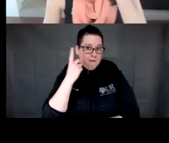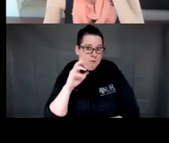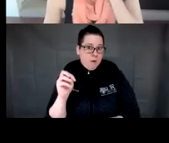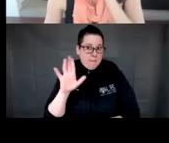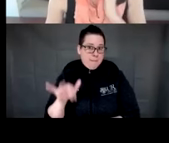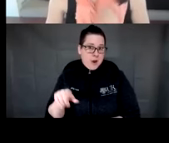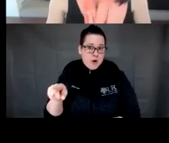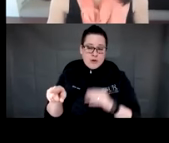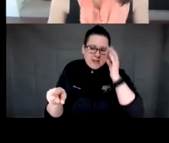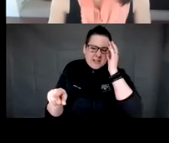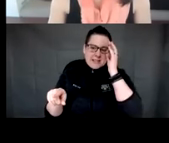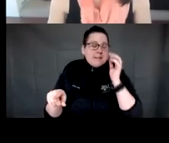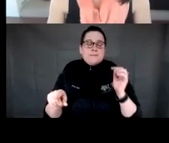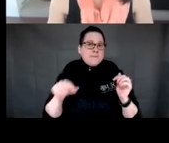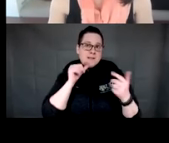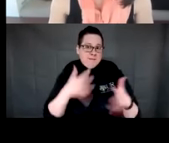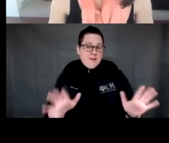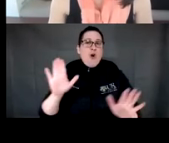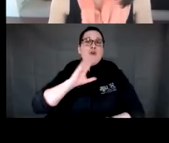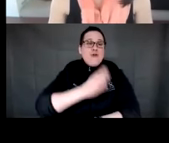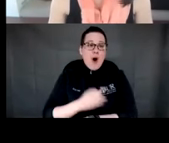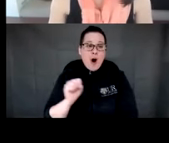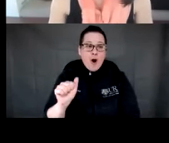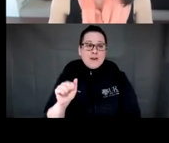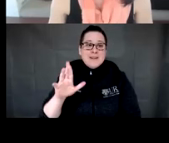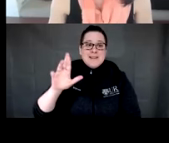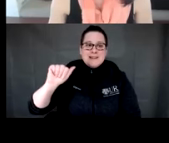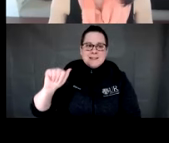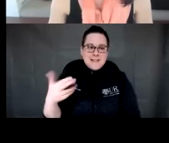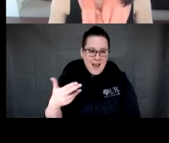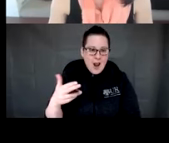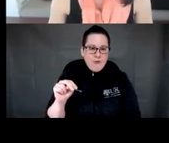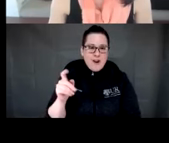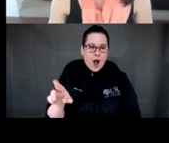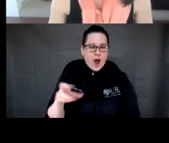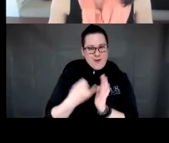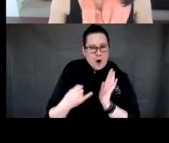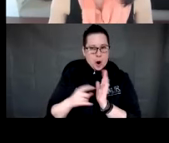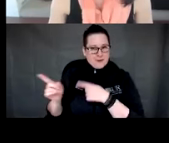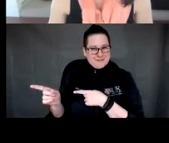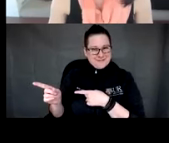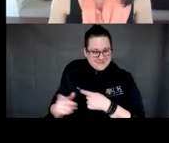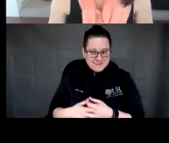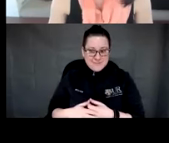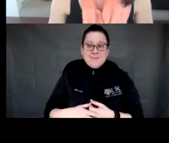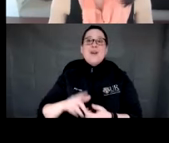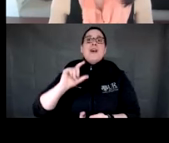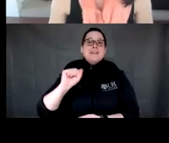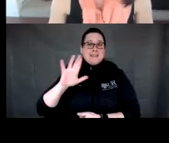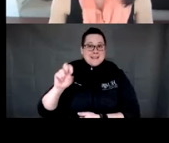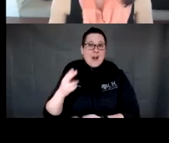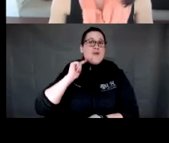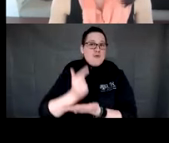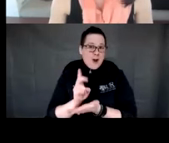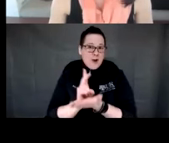doesn't end there, since her daughter, Sarah Notter, whose artwork is featured here, graduated from the U of